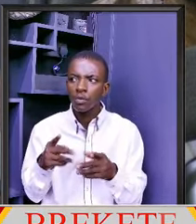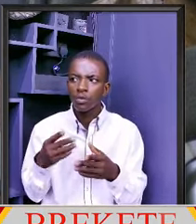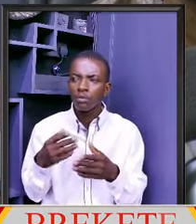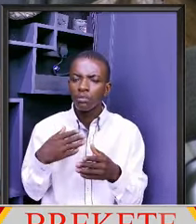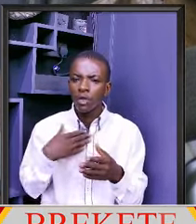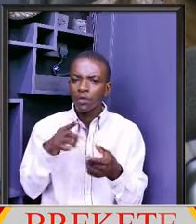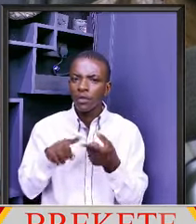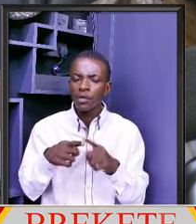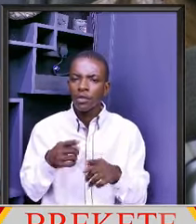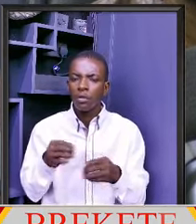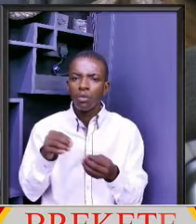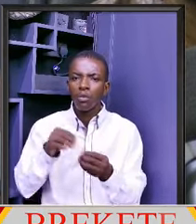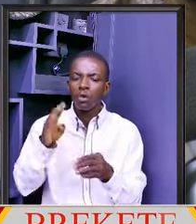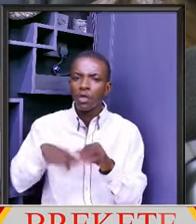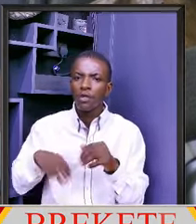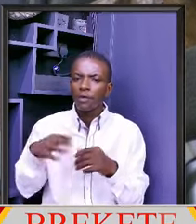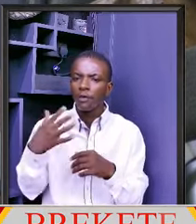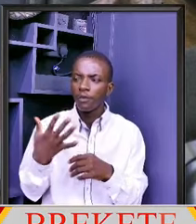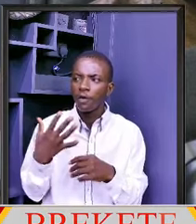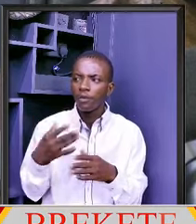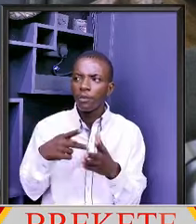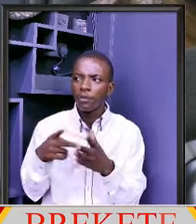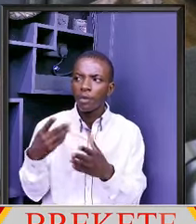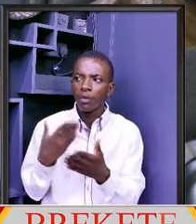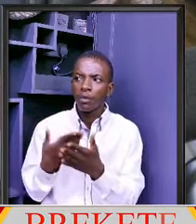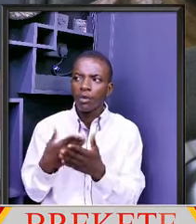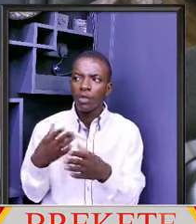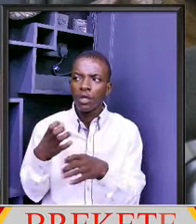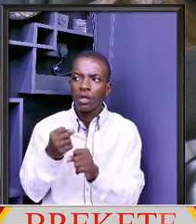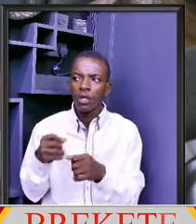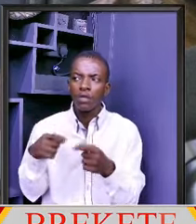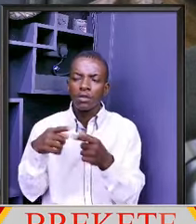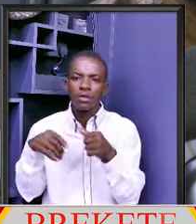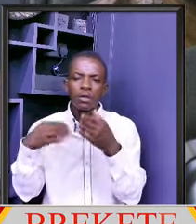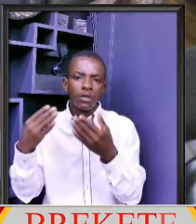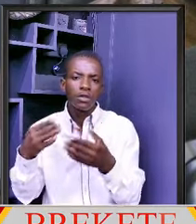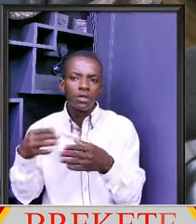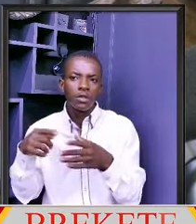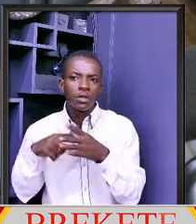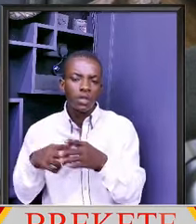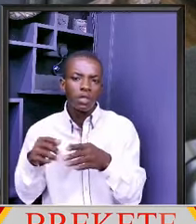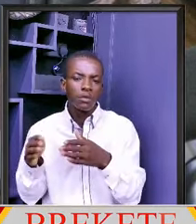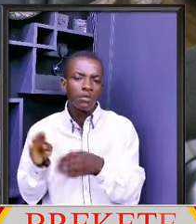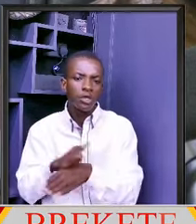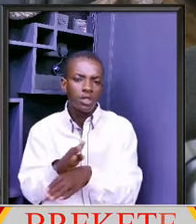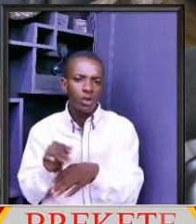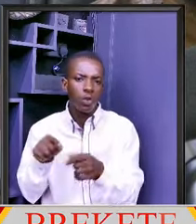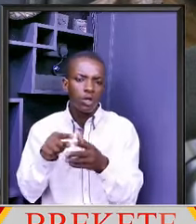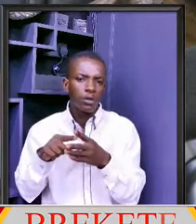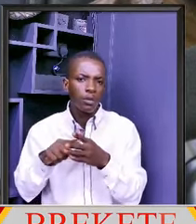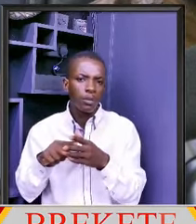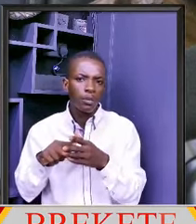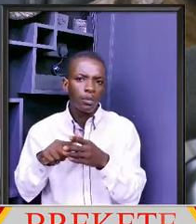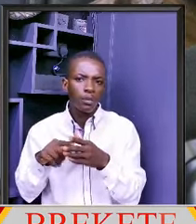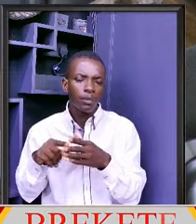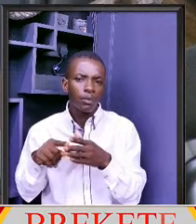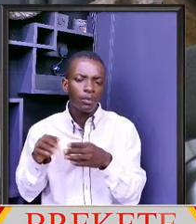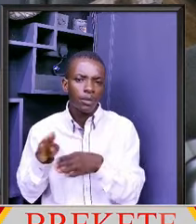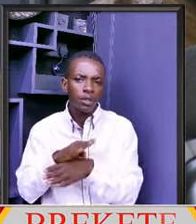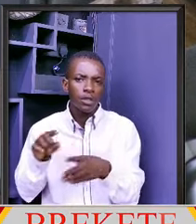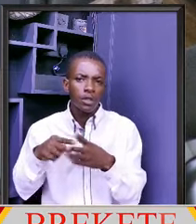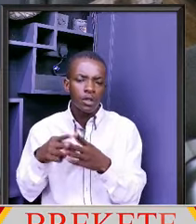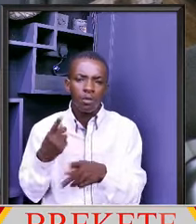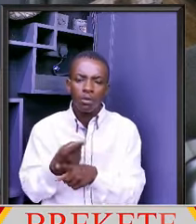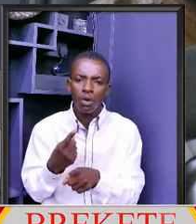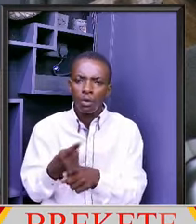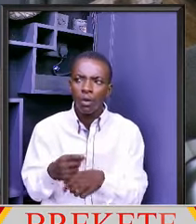five. From here, I pay money to account in Lagos. Mm-hmm. I collect it and give people before even we start the business. Mm-hmm. So when the business started proper,